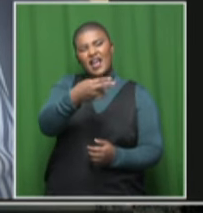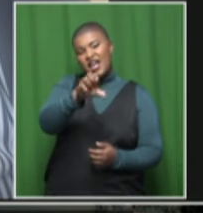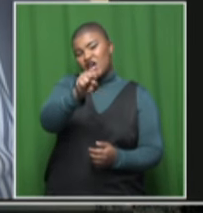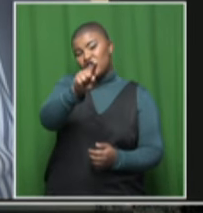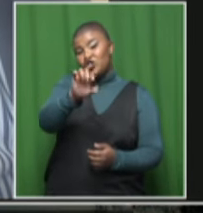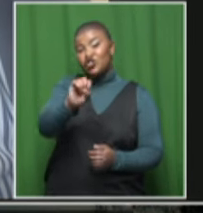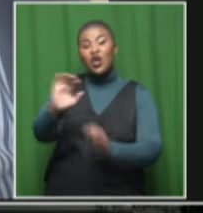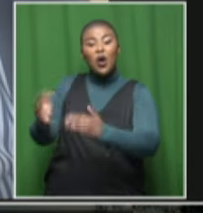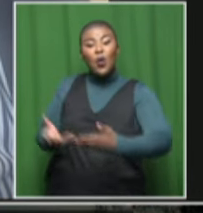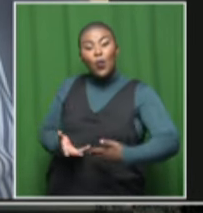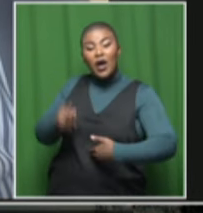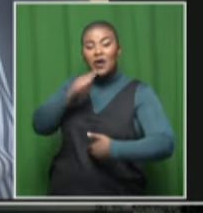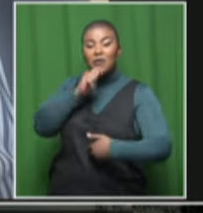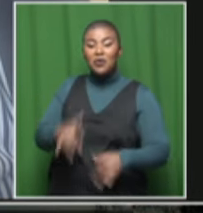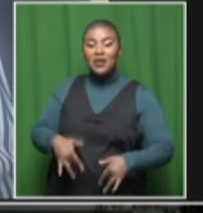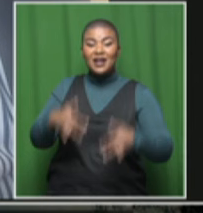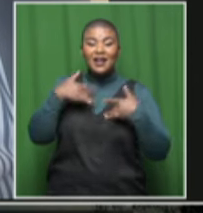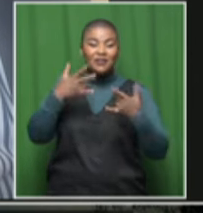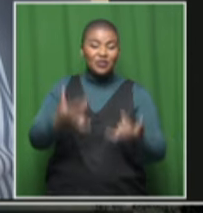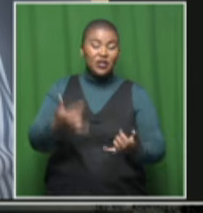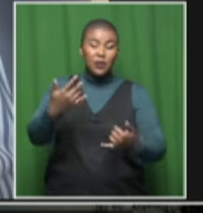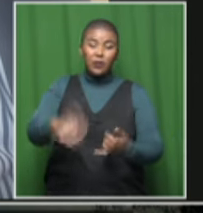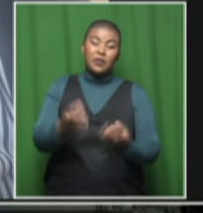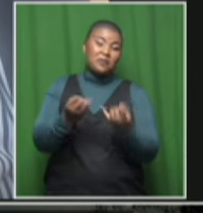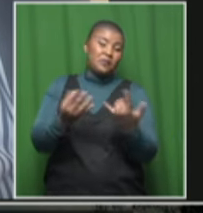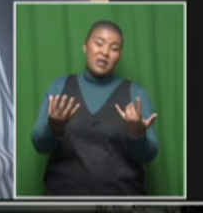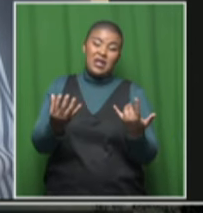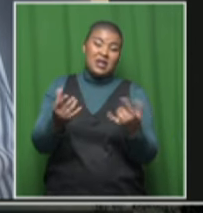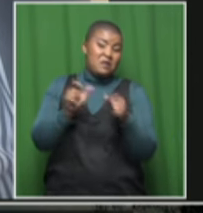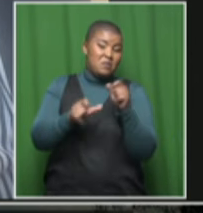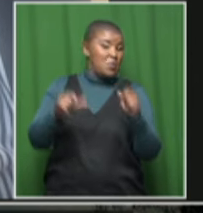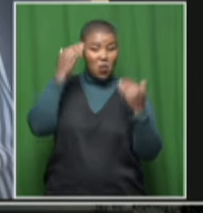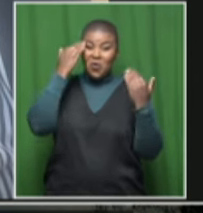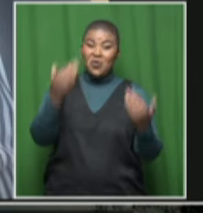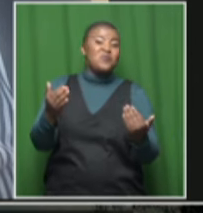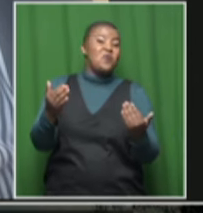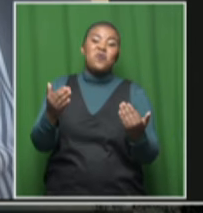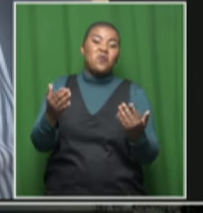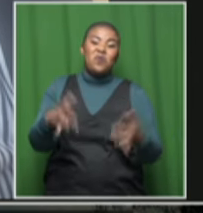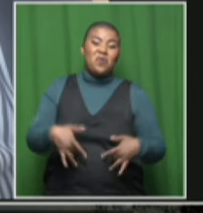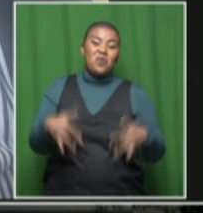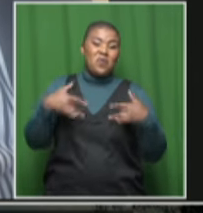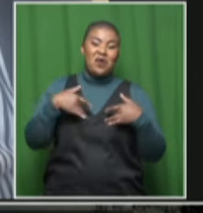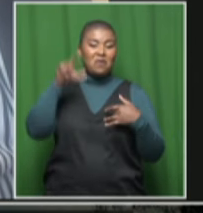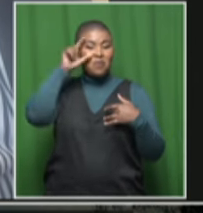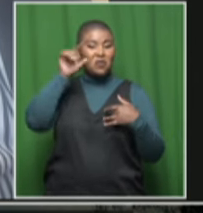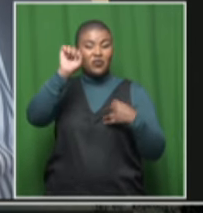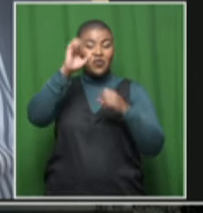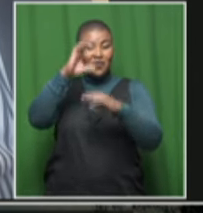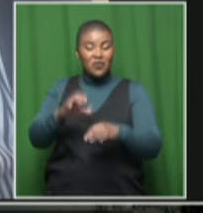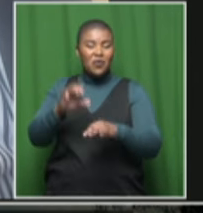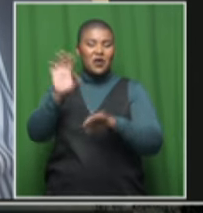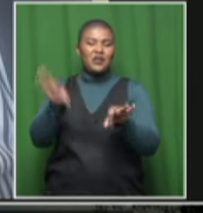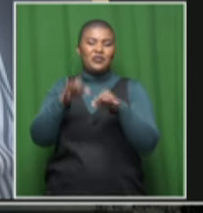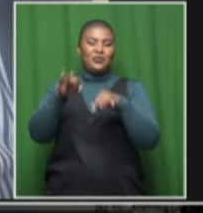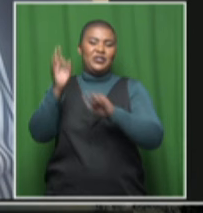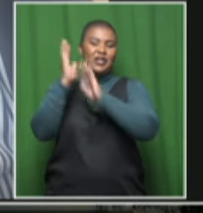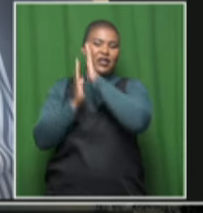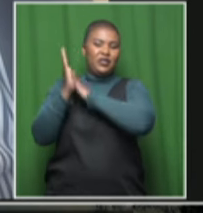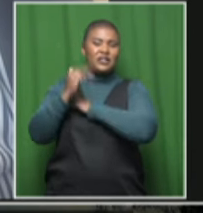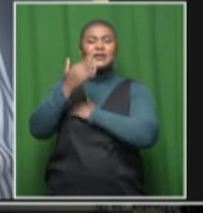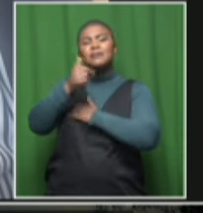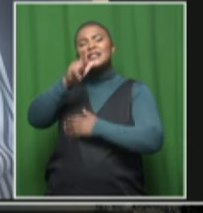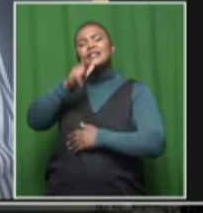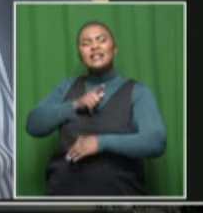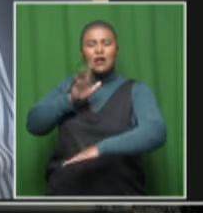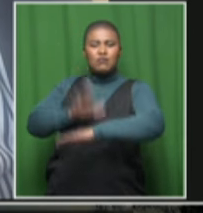warm welcome to Morning Live. I mean, not many people know about the musical heritage of Prince Mangosuthu Buthelezi. Can you tell us